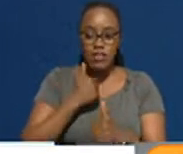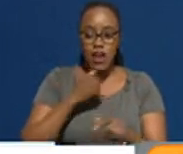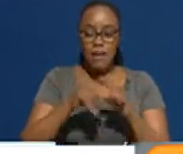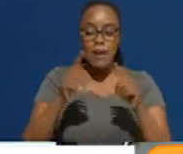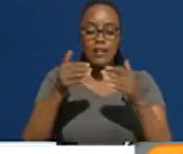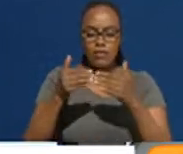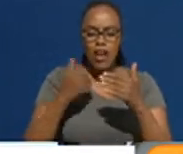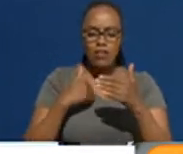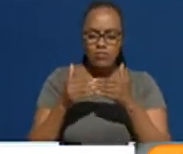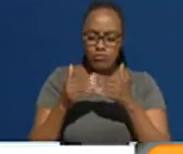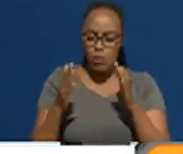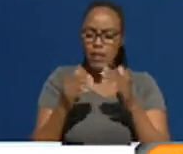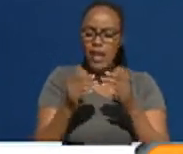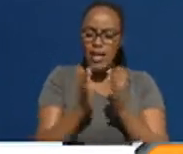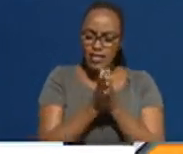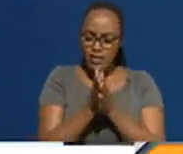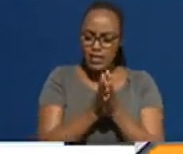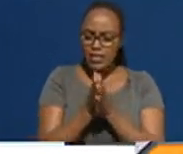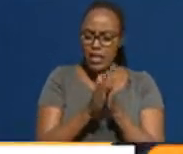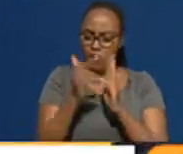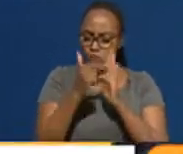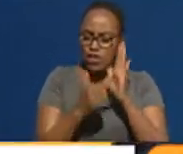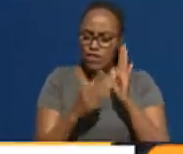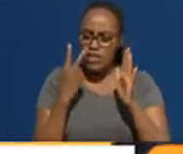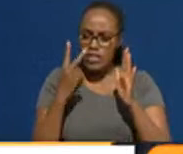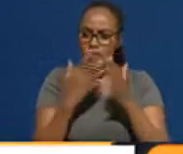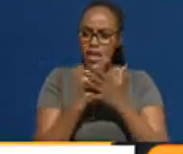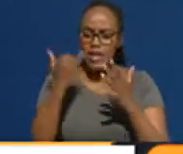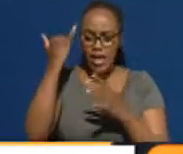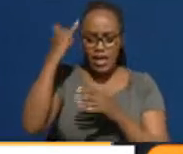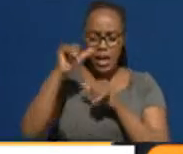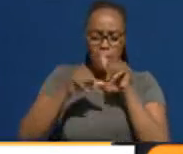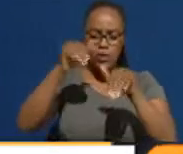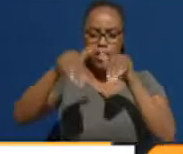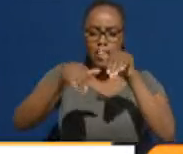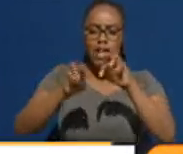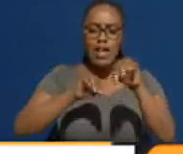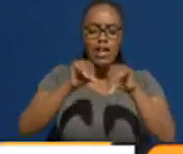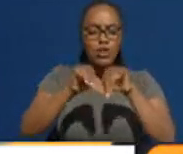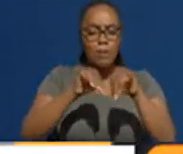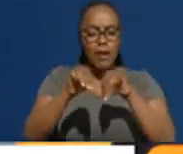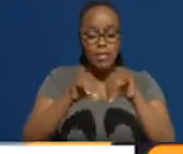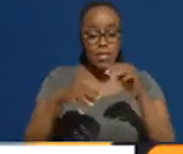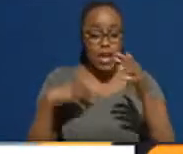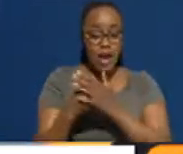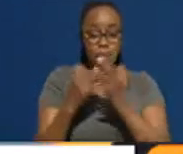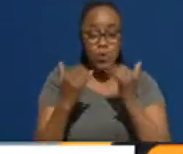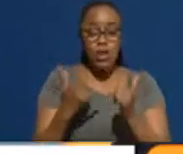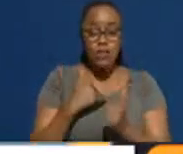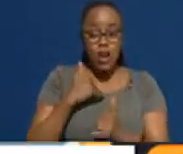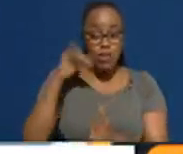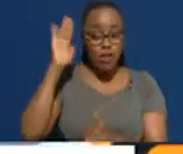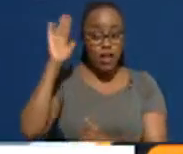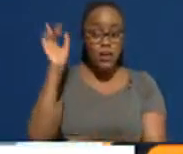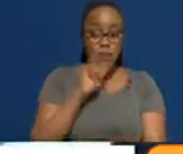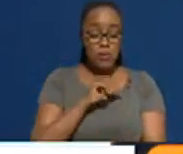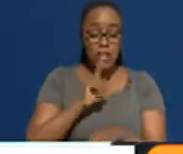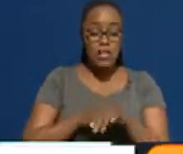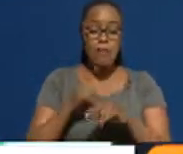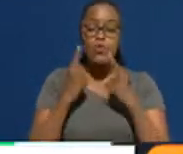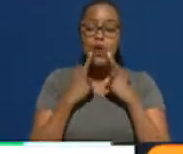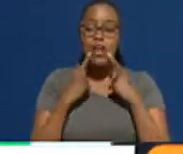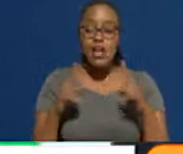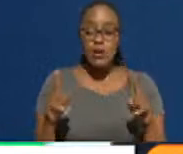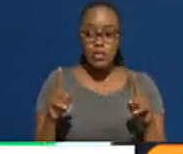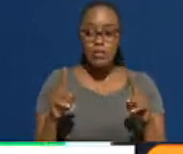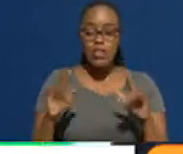you've opened up some interesting points. I want to hear Sakaja's view on any thoughts about our electoral management so far. And we had you on the day of your announcement